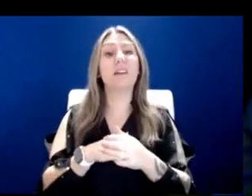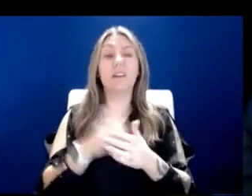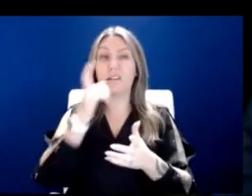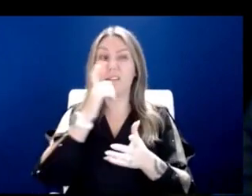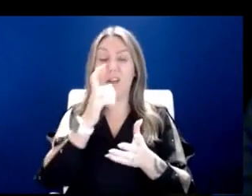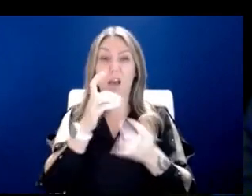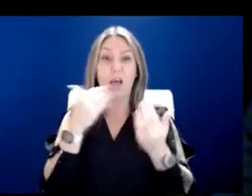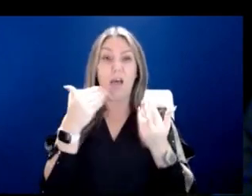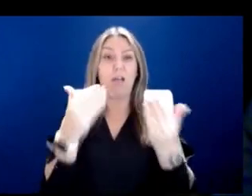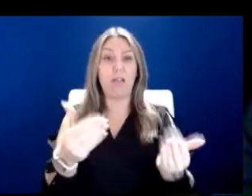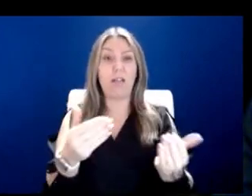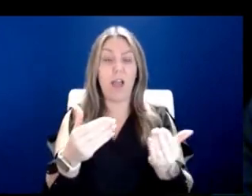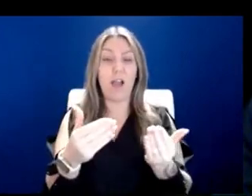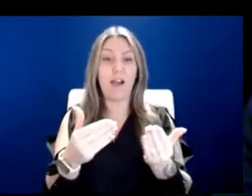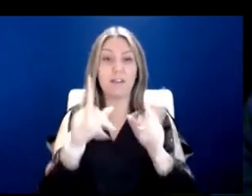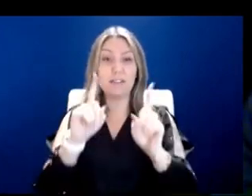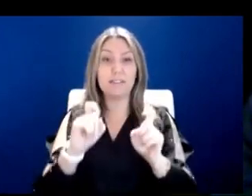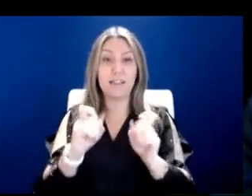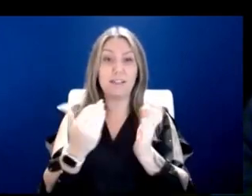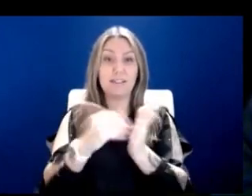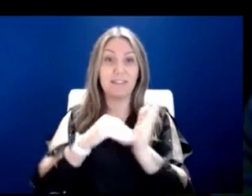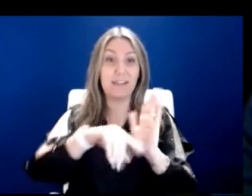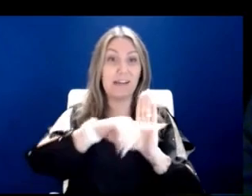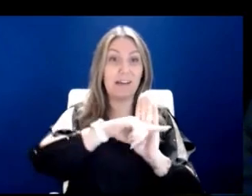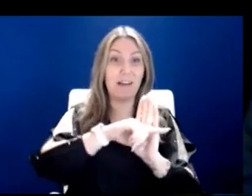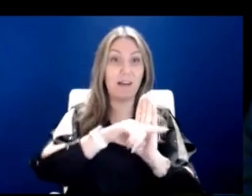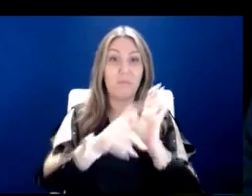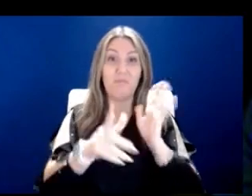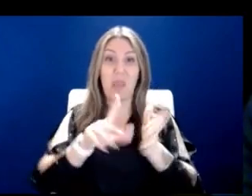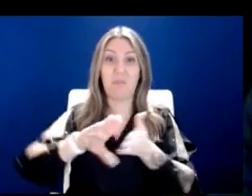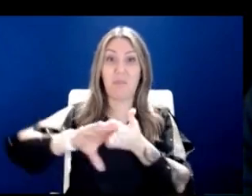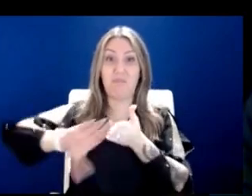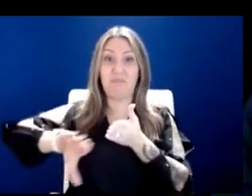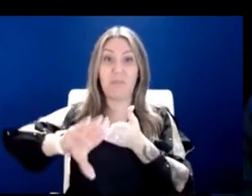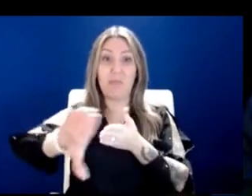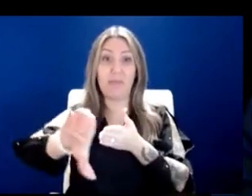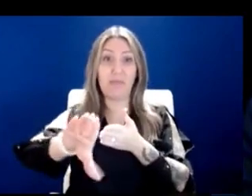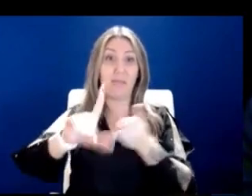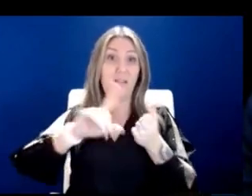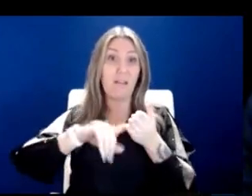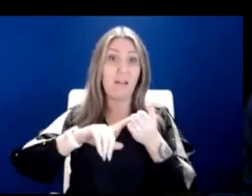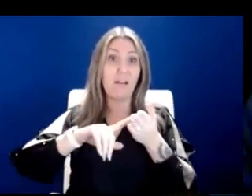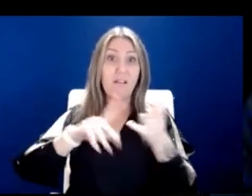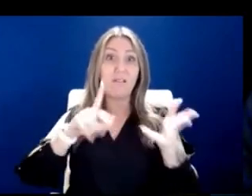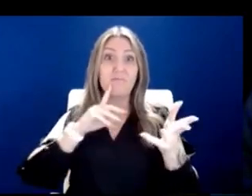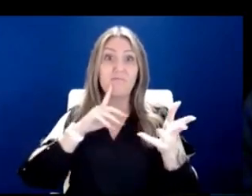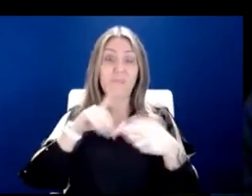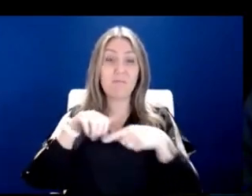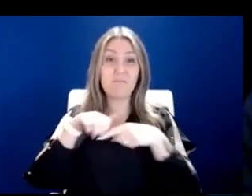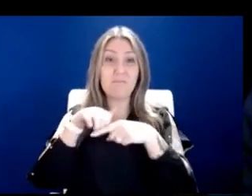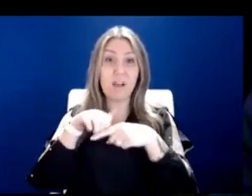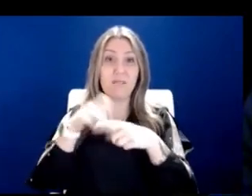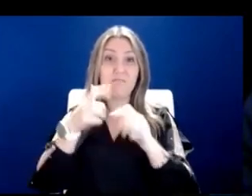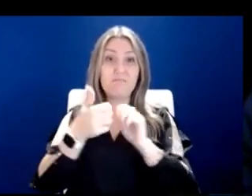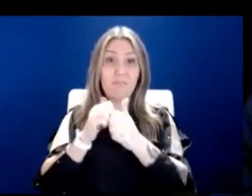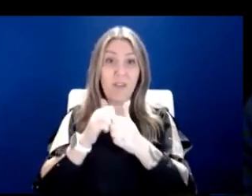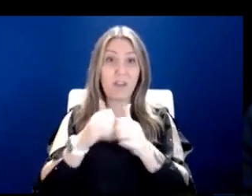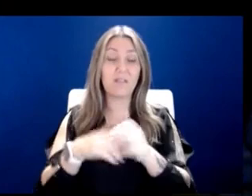potential negative exam. I mean, it knocks them out of their event. And so this has probably been one of the biggest challenges